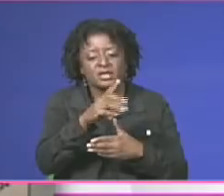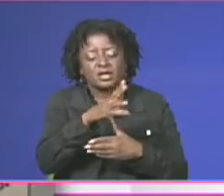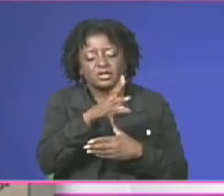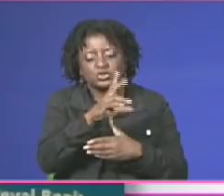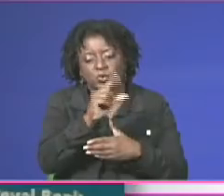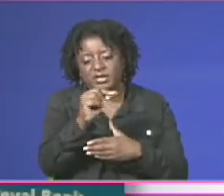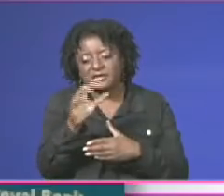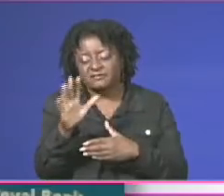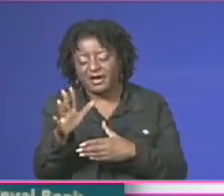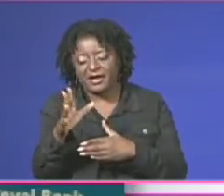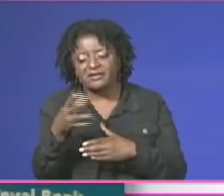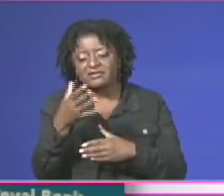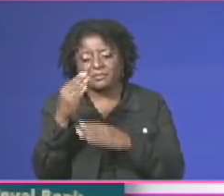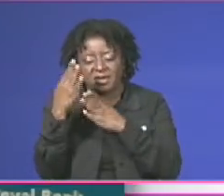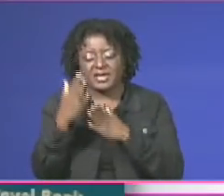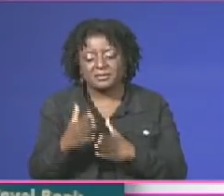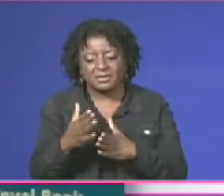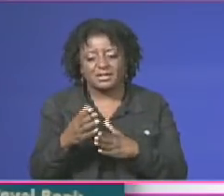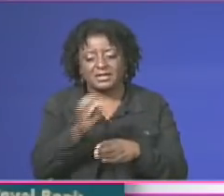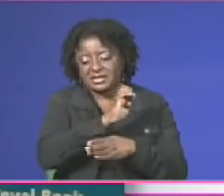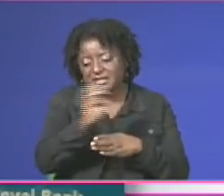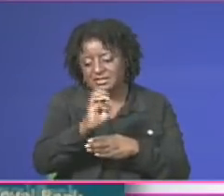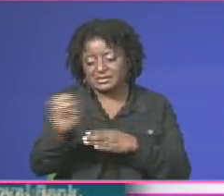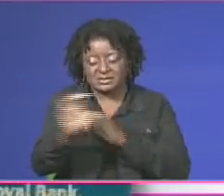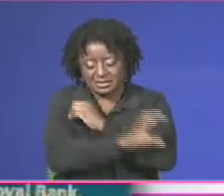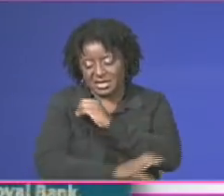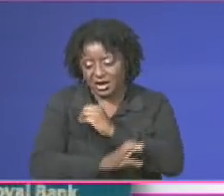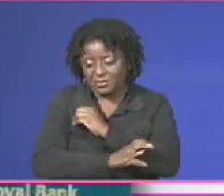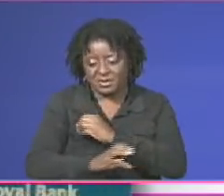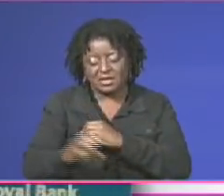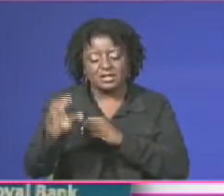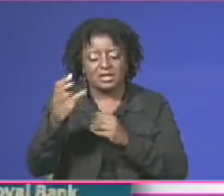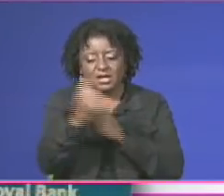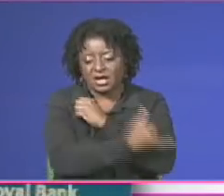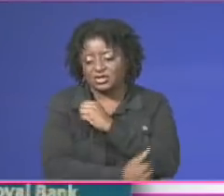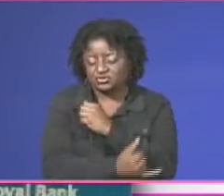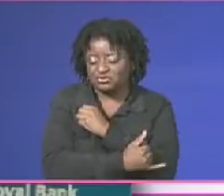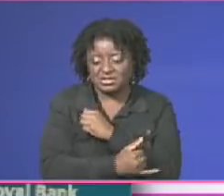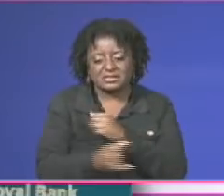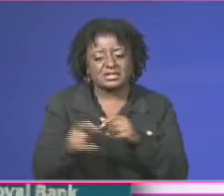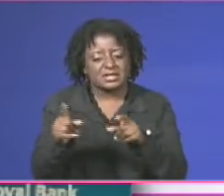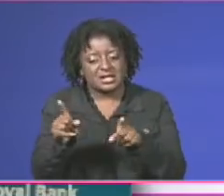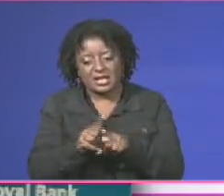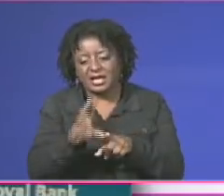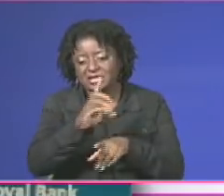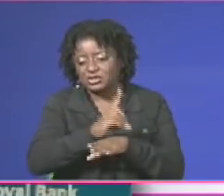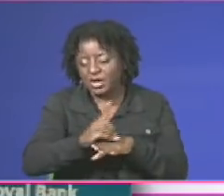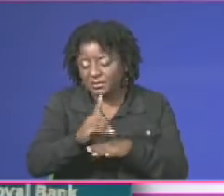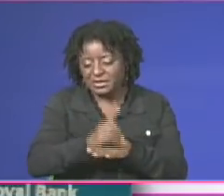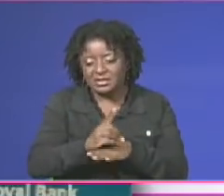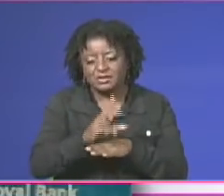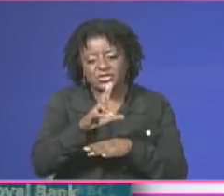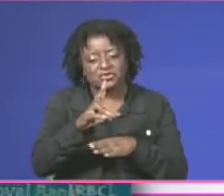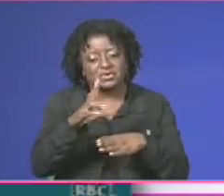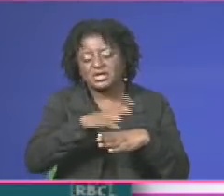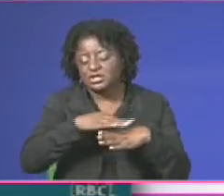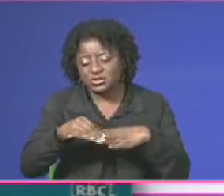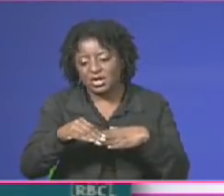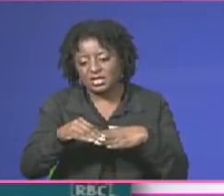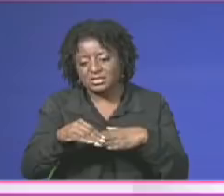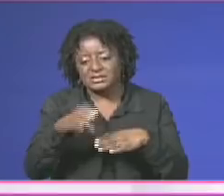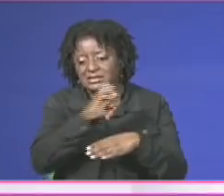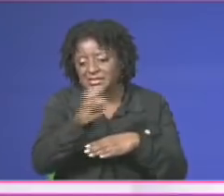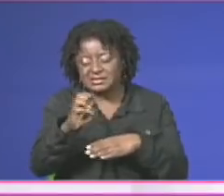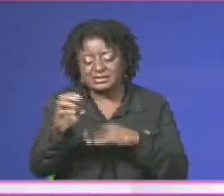Bahamian. In the Eastern Caribbean countries like St. Kitts, St. Lucia, and Dominica, there is a $3 Eastern Caribbean dollar